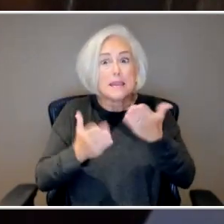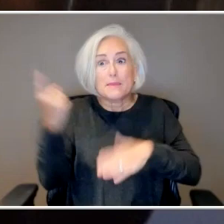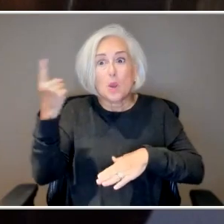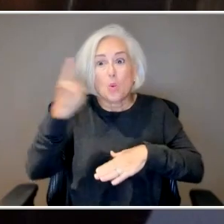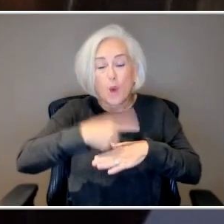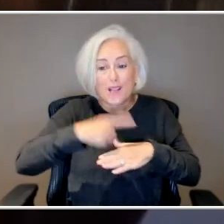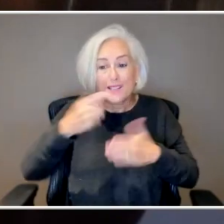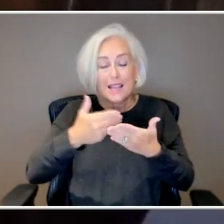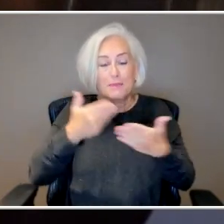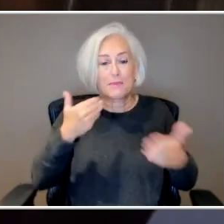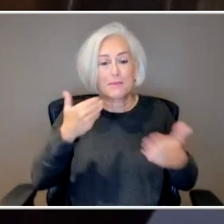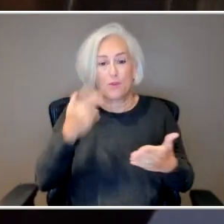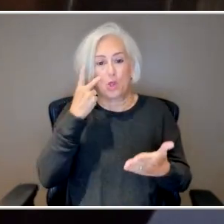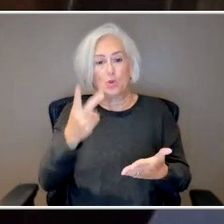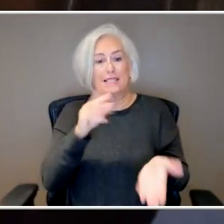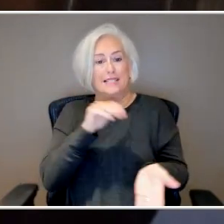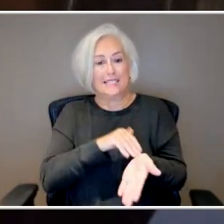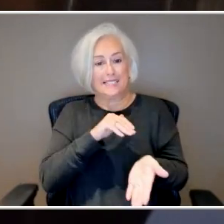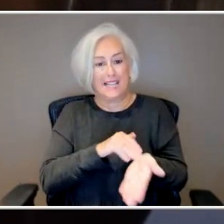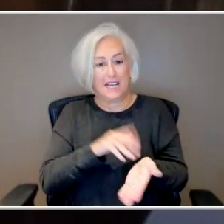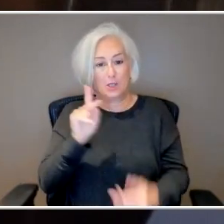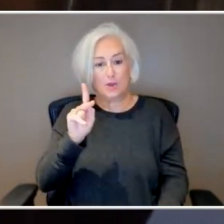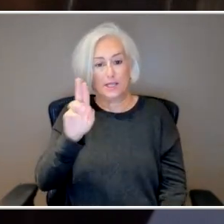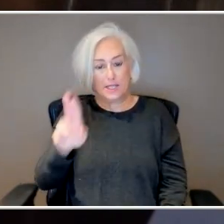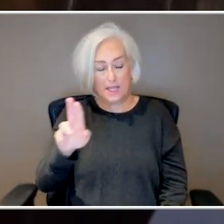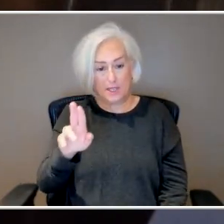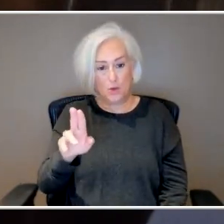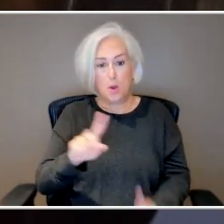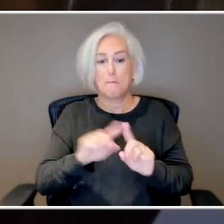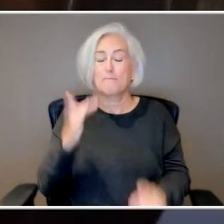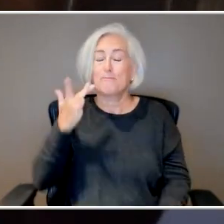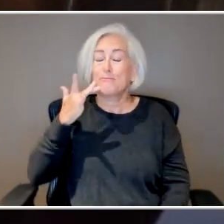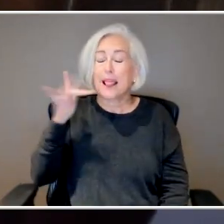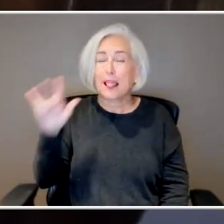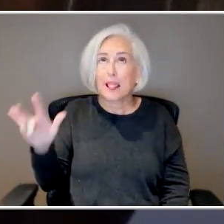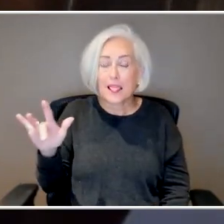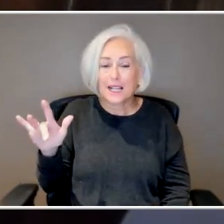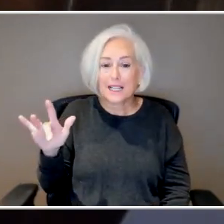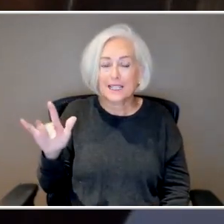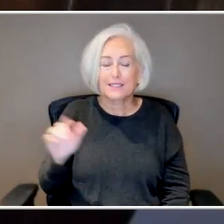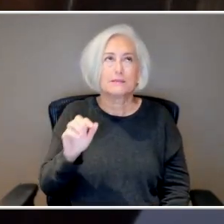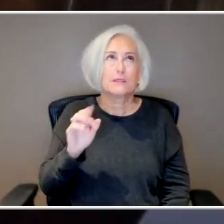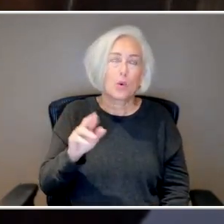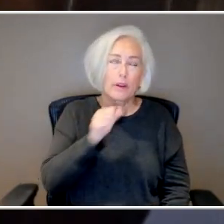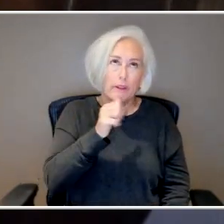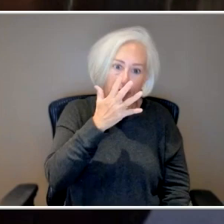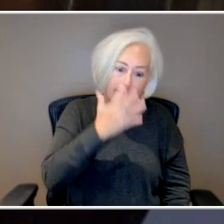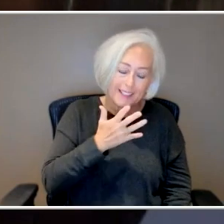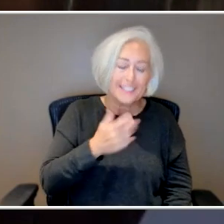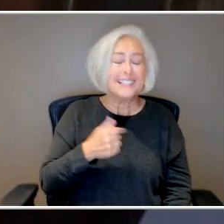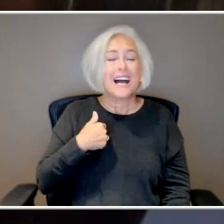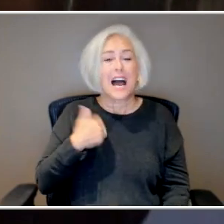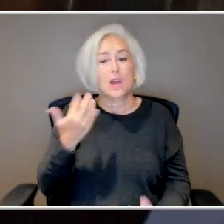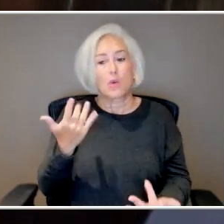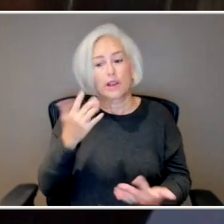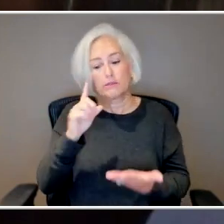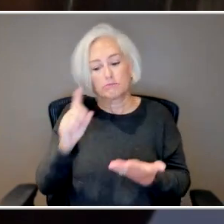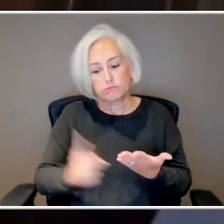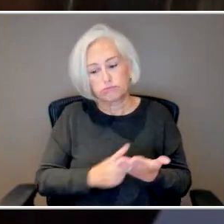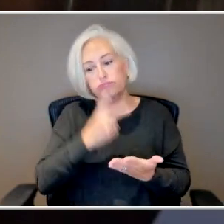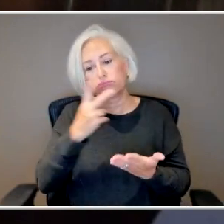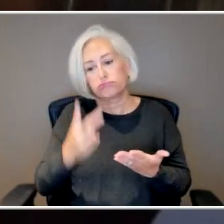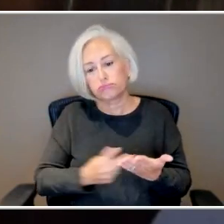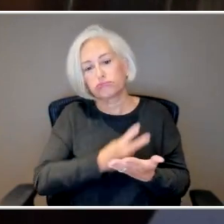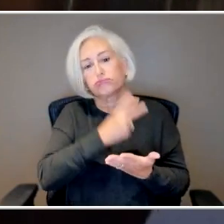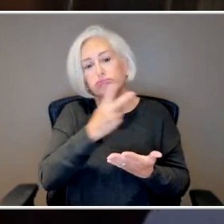were seen at KU. But luckily, or unluckily, but I waited a couple hours, and then